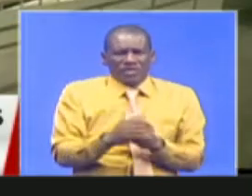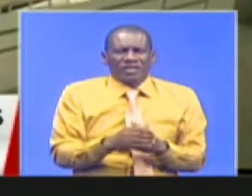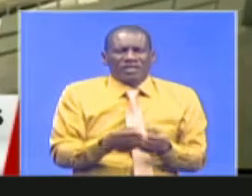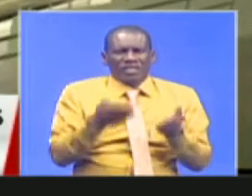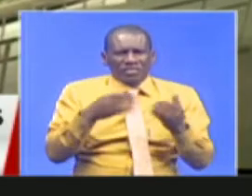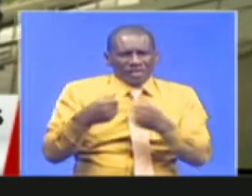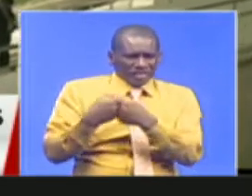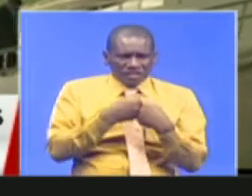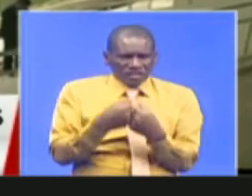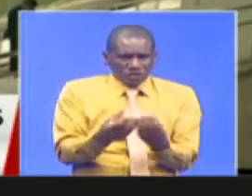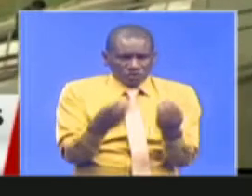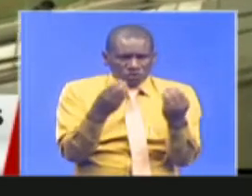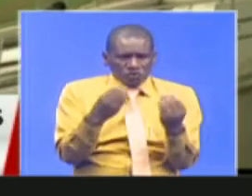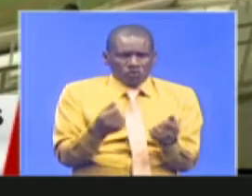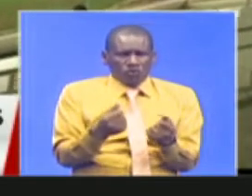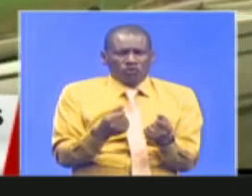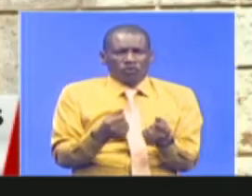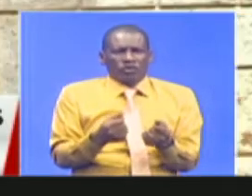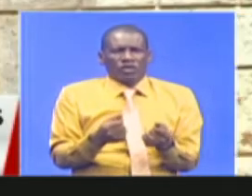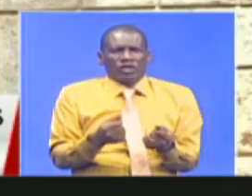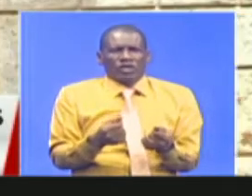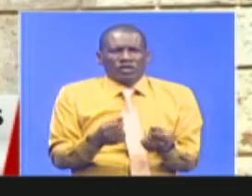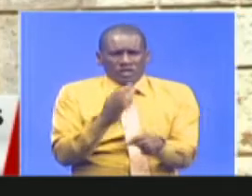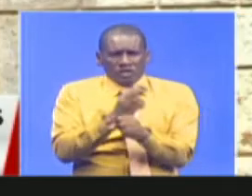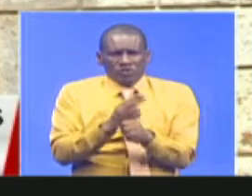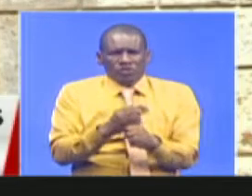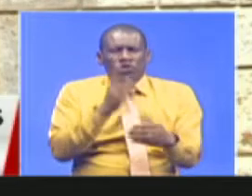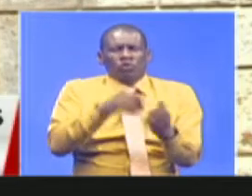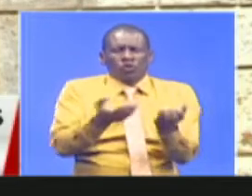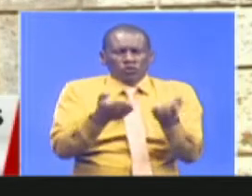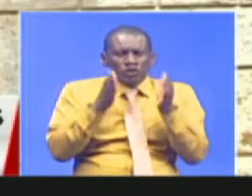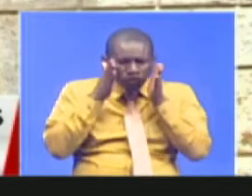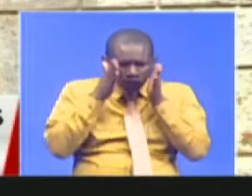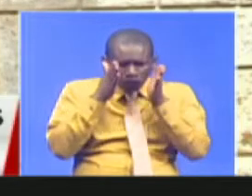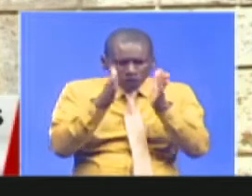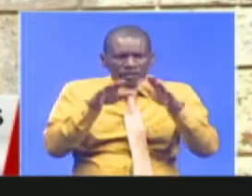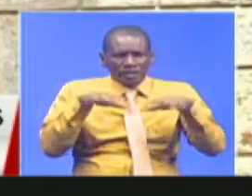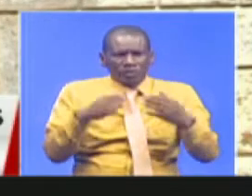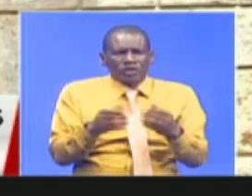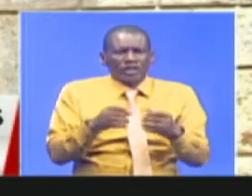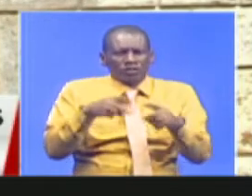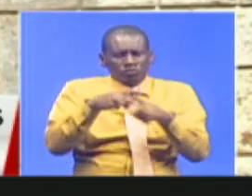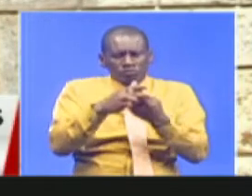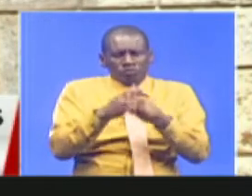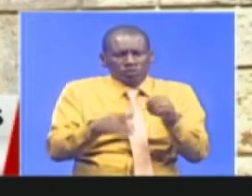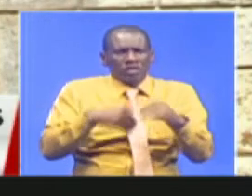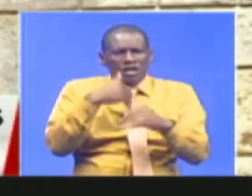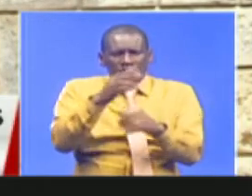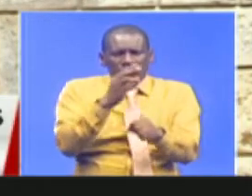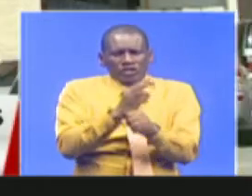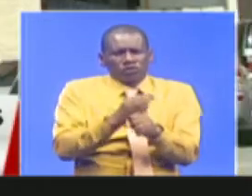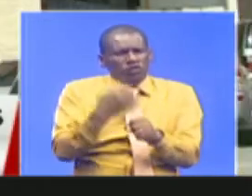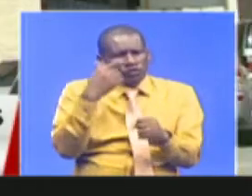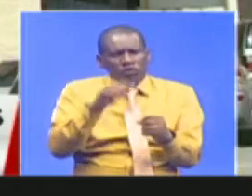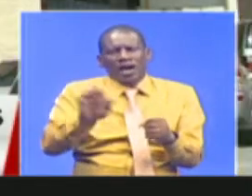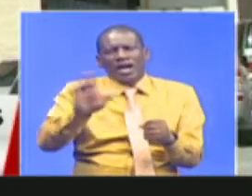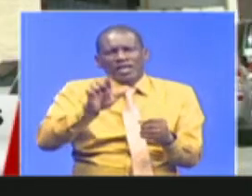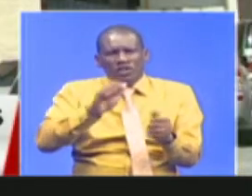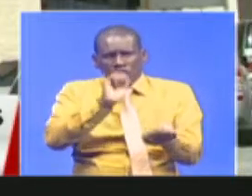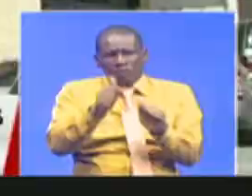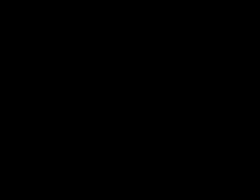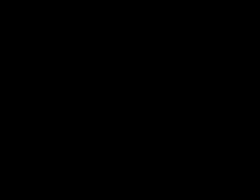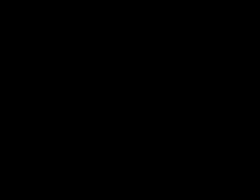to address the overuse, but I think what we need to focus on is the maintenance after it's been used for a league match. There was a